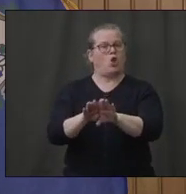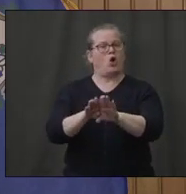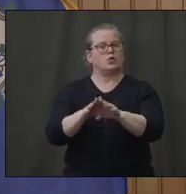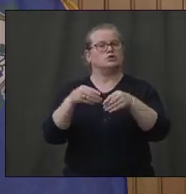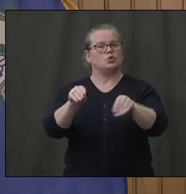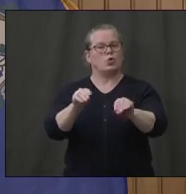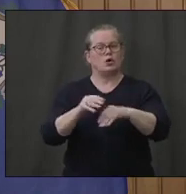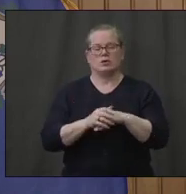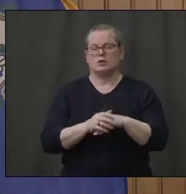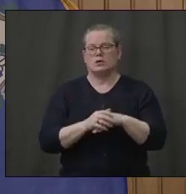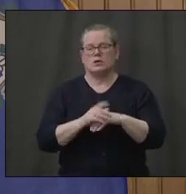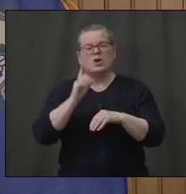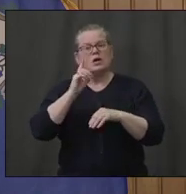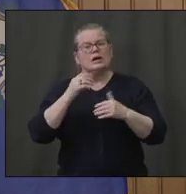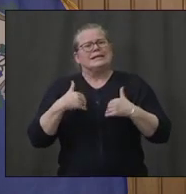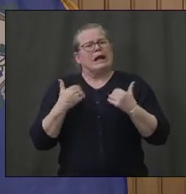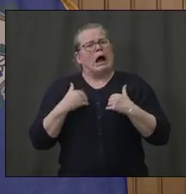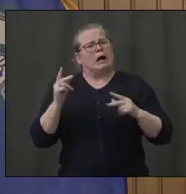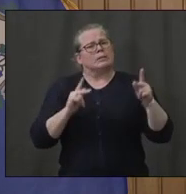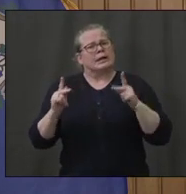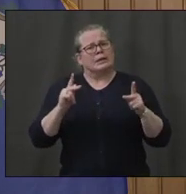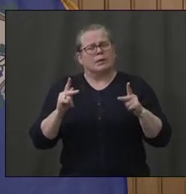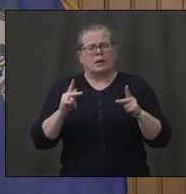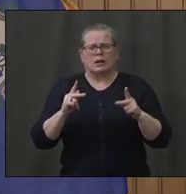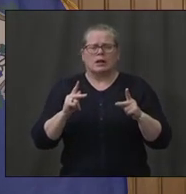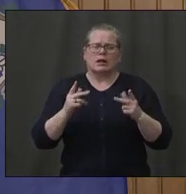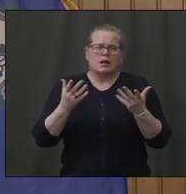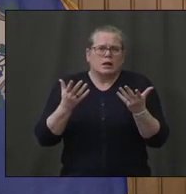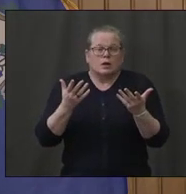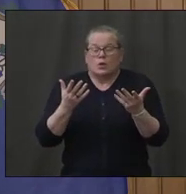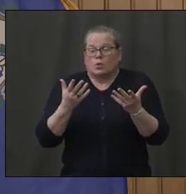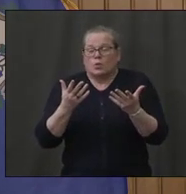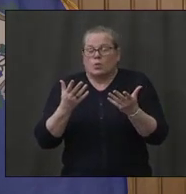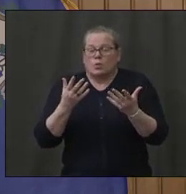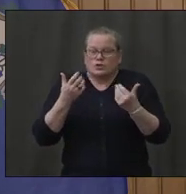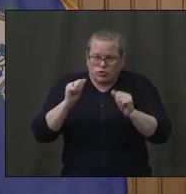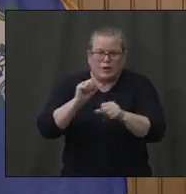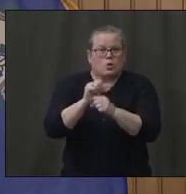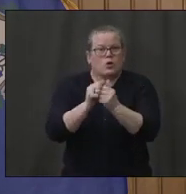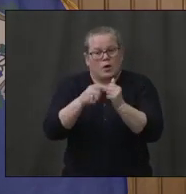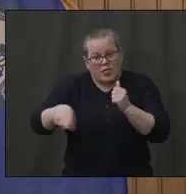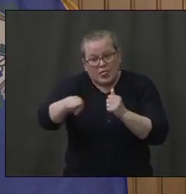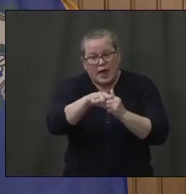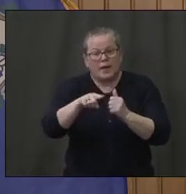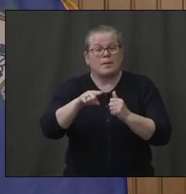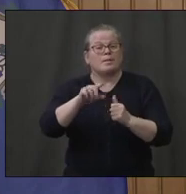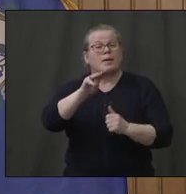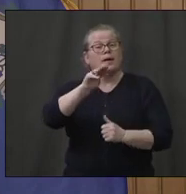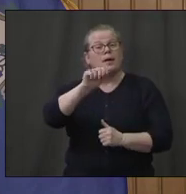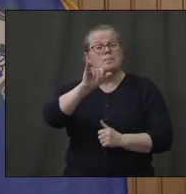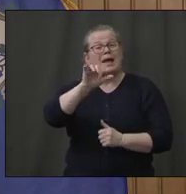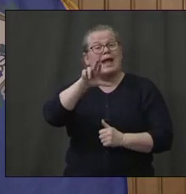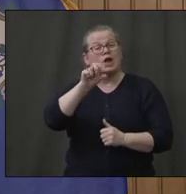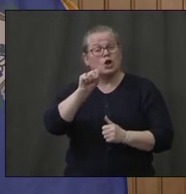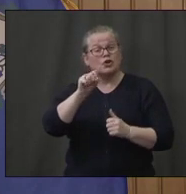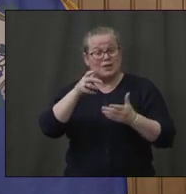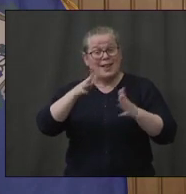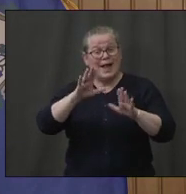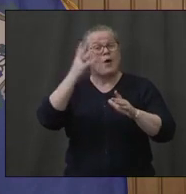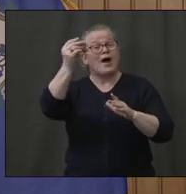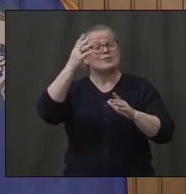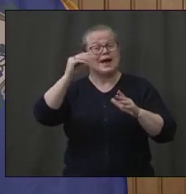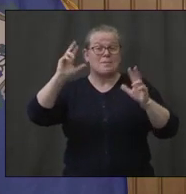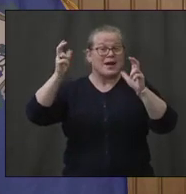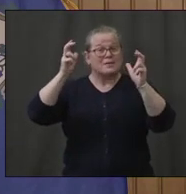about the basketball hoops and telling the mayors, it breaks my heart, but I think the basketball hoops are too big a temptation for a group. I think they ought to